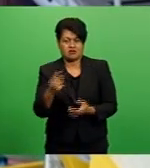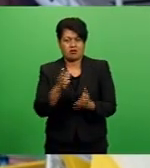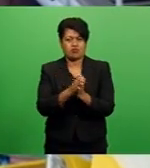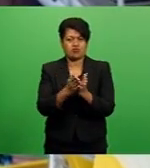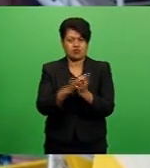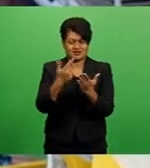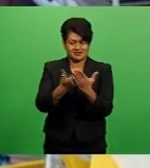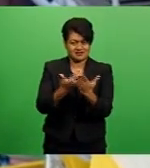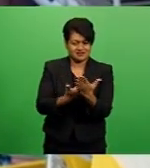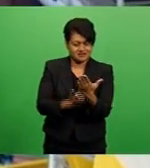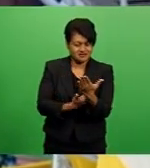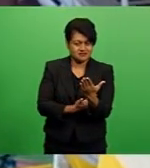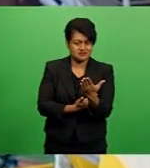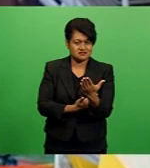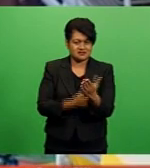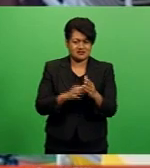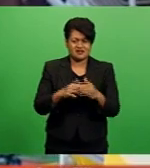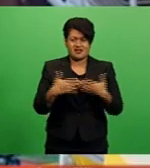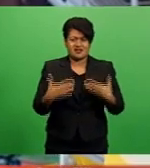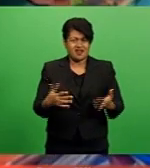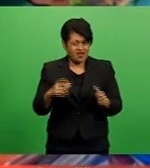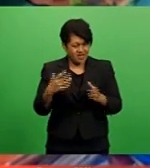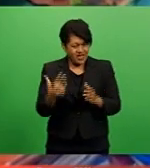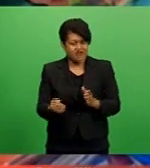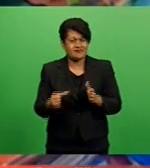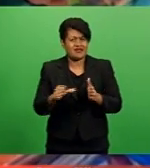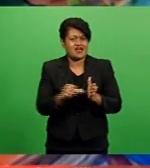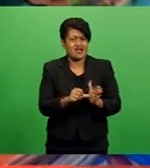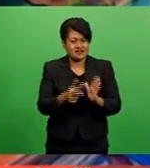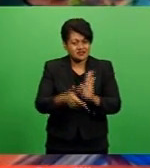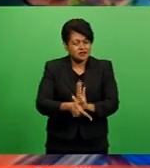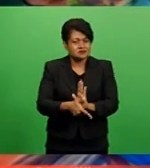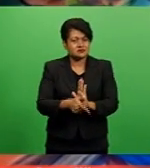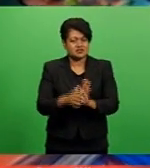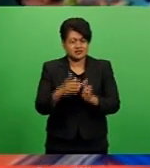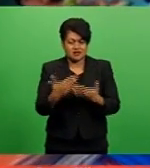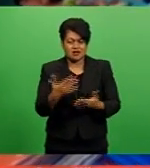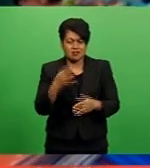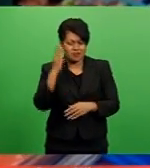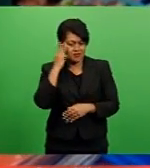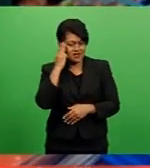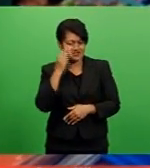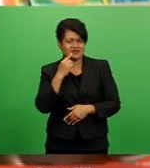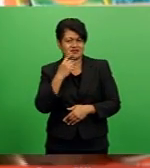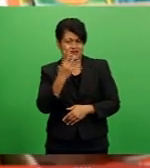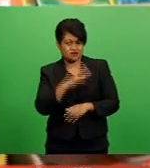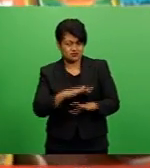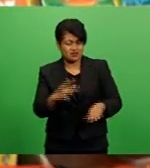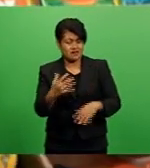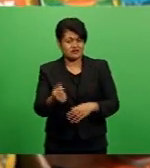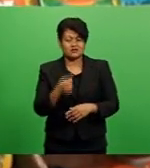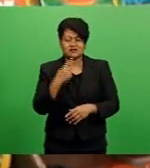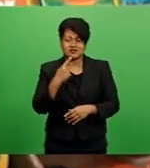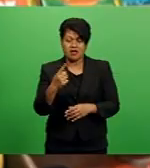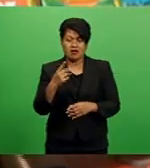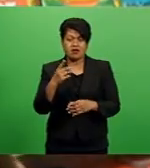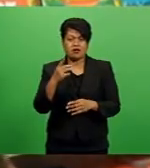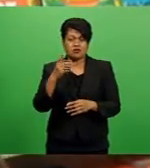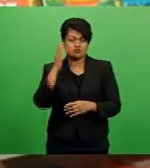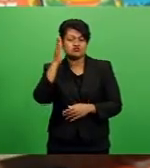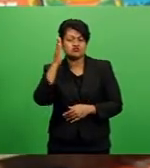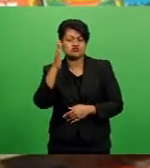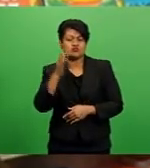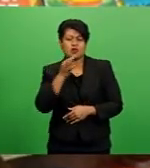In an already tough financial environment, a mother who is sending 4 children to primary school says on average she is buying about 10 or